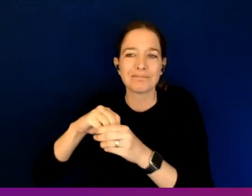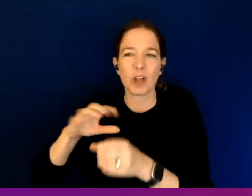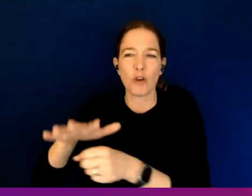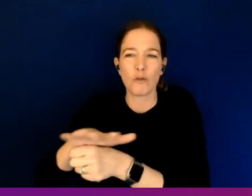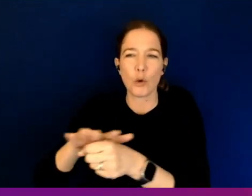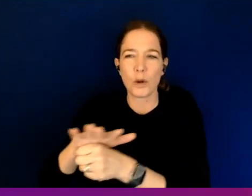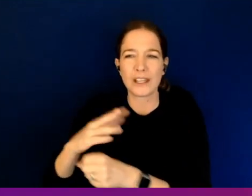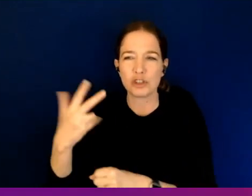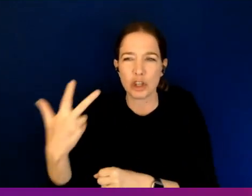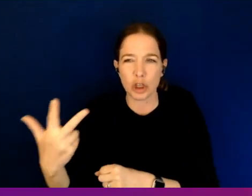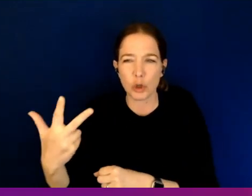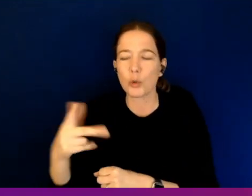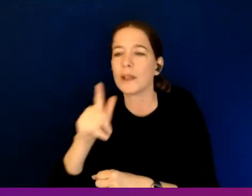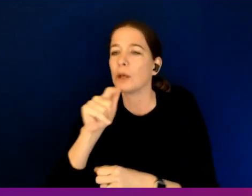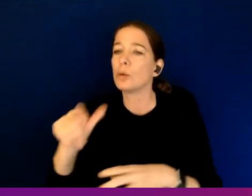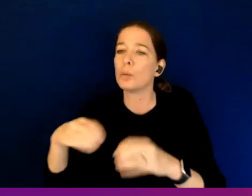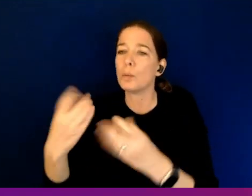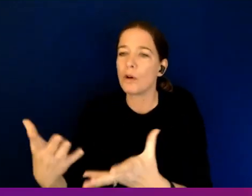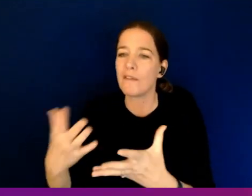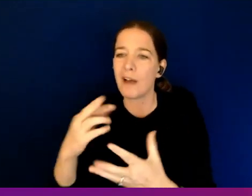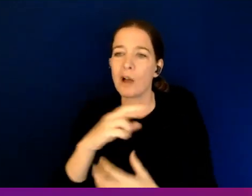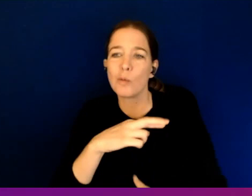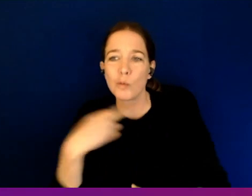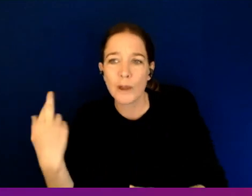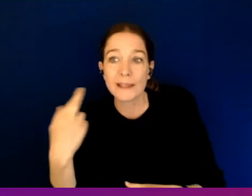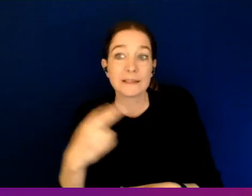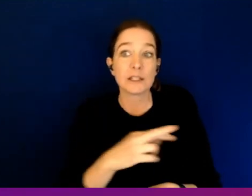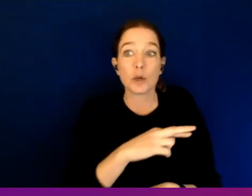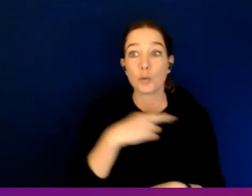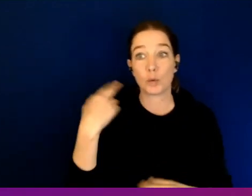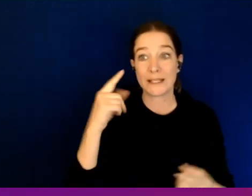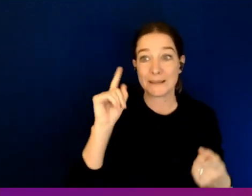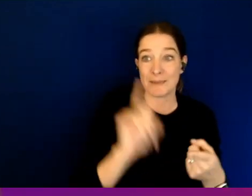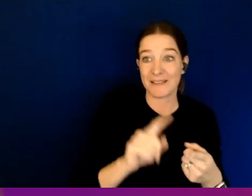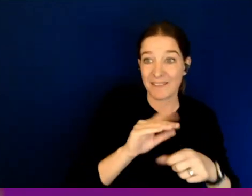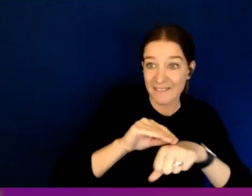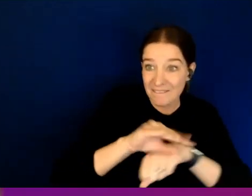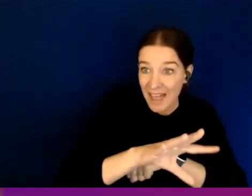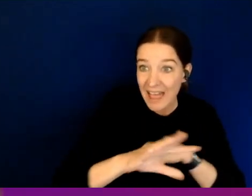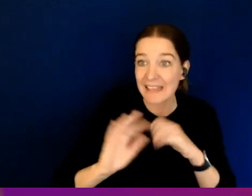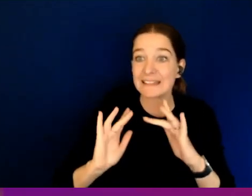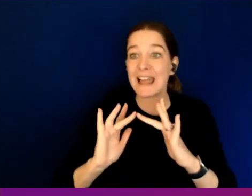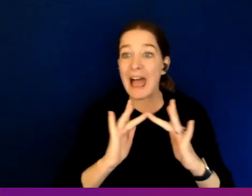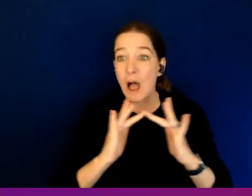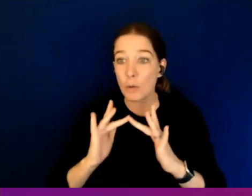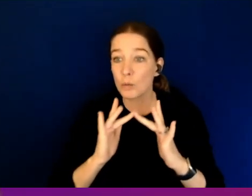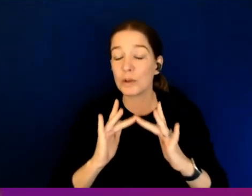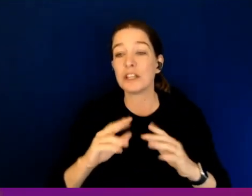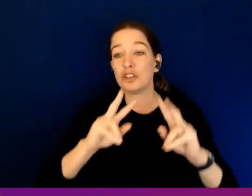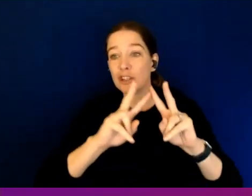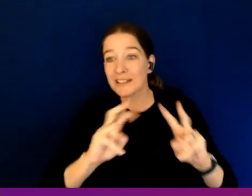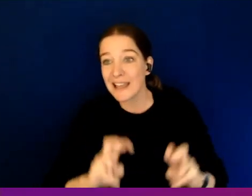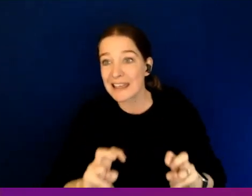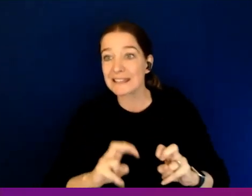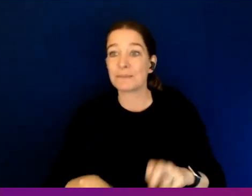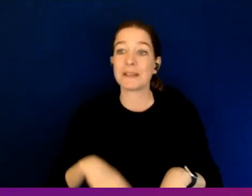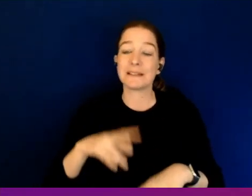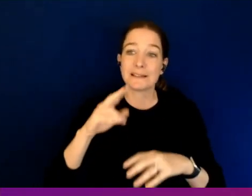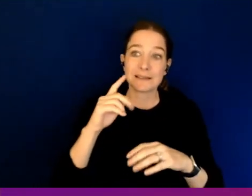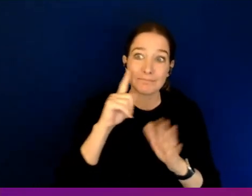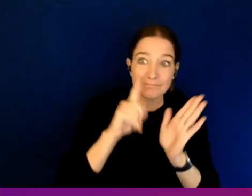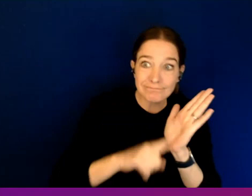Region 3. Region 3 personnel provide risk and risk mitigation advice, outreach, assessments, inspections,